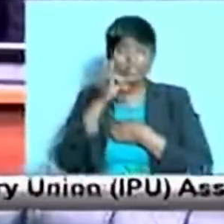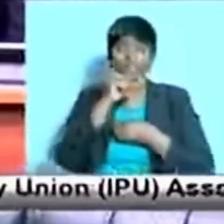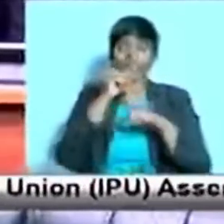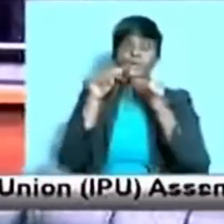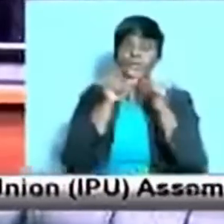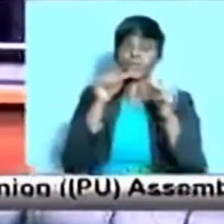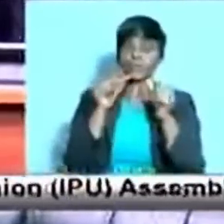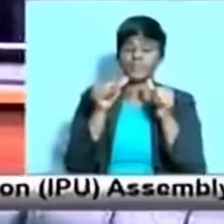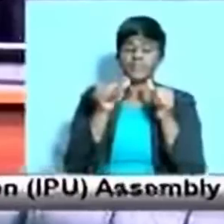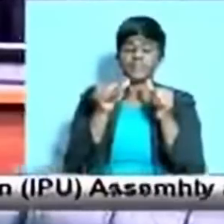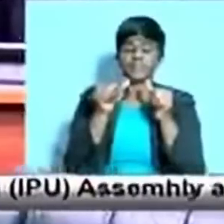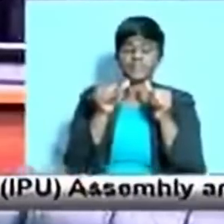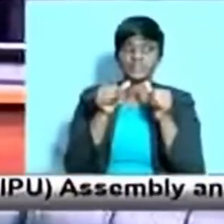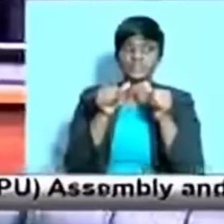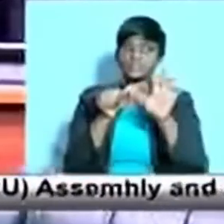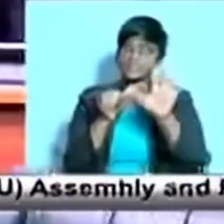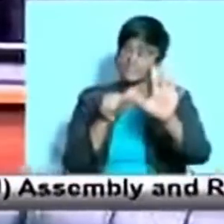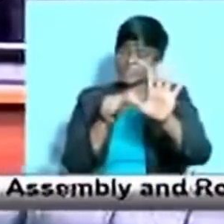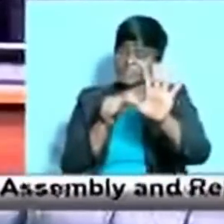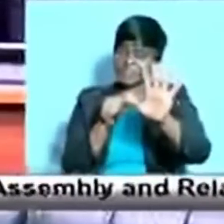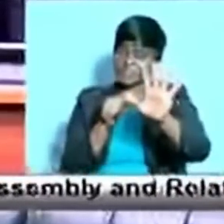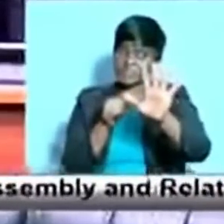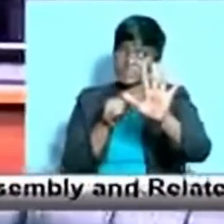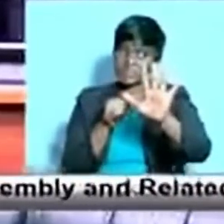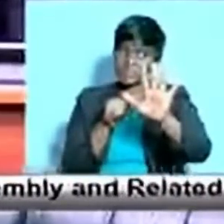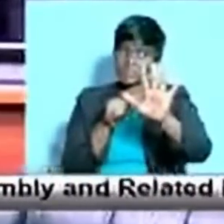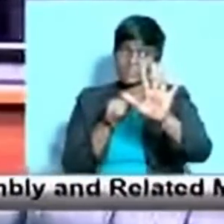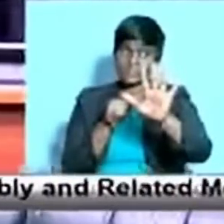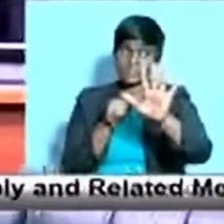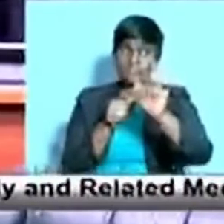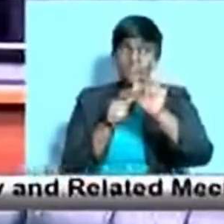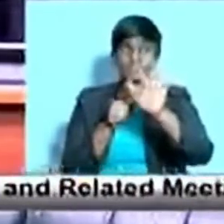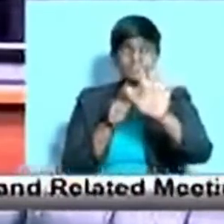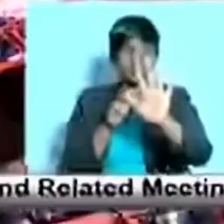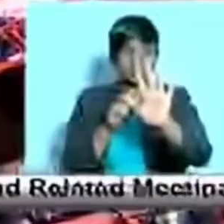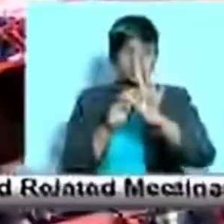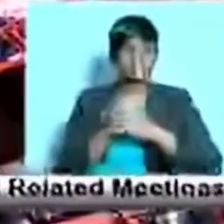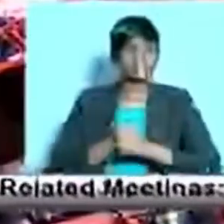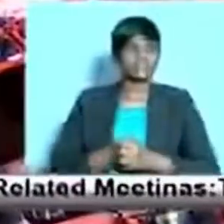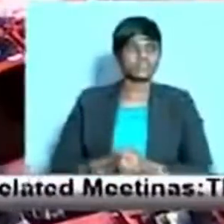Agriculture, because we represented the people. Order.